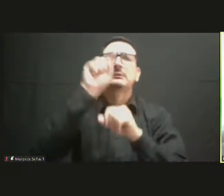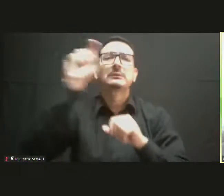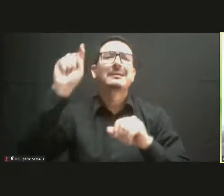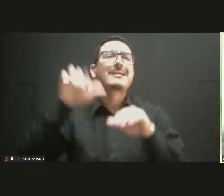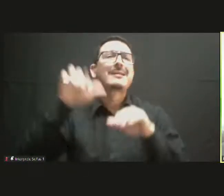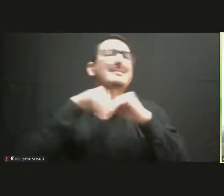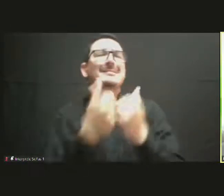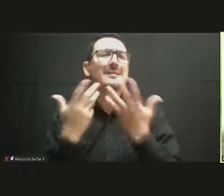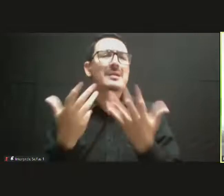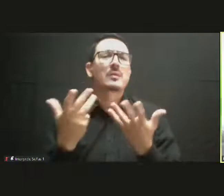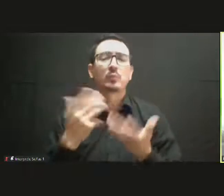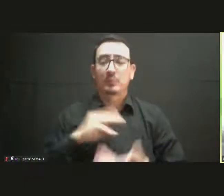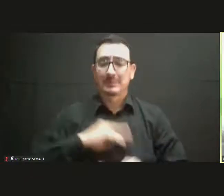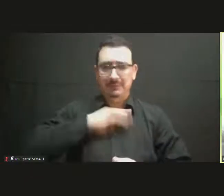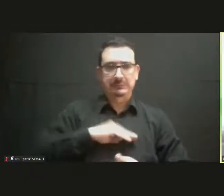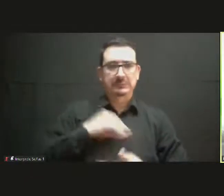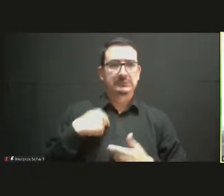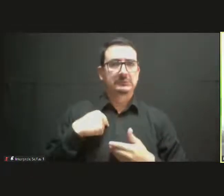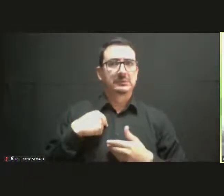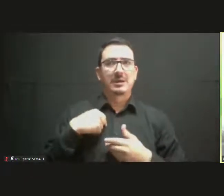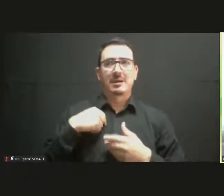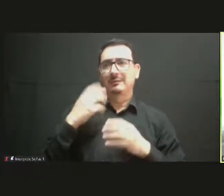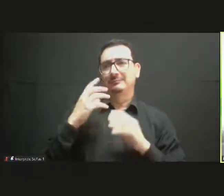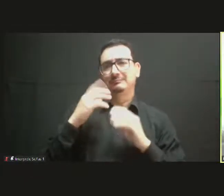in place the right regulatory framework?